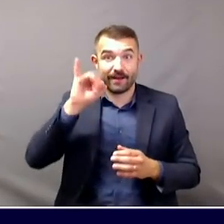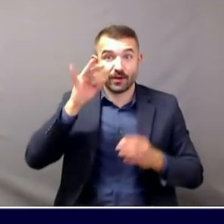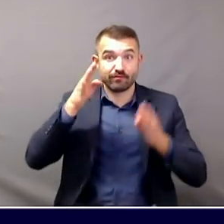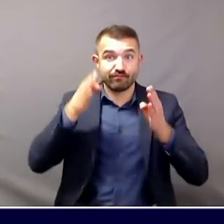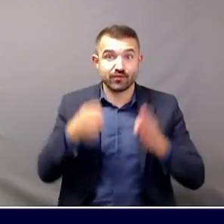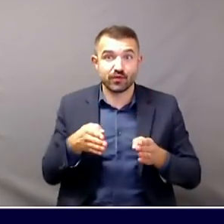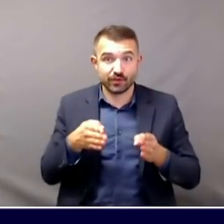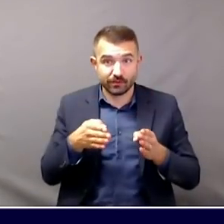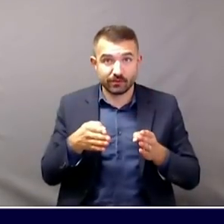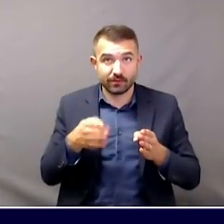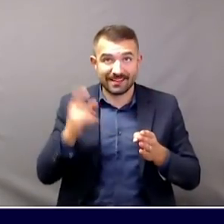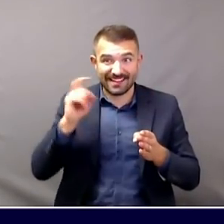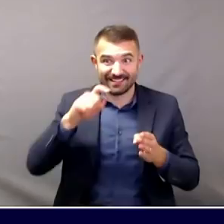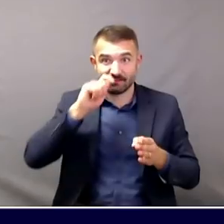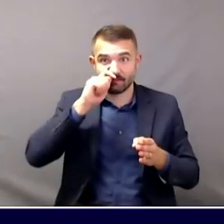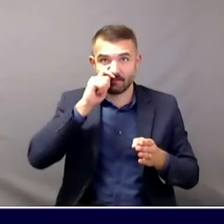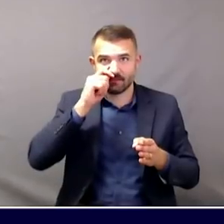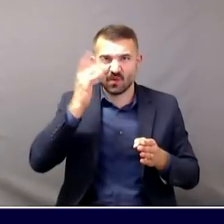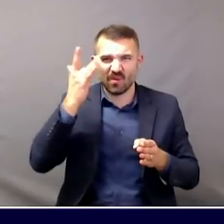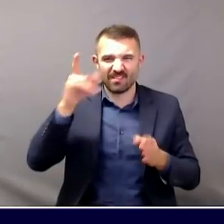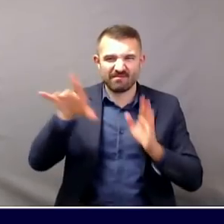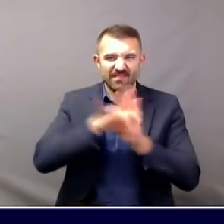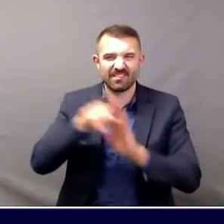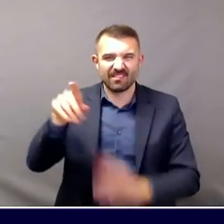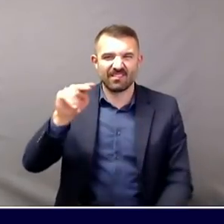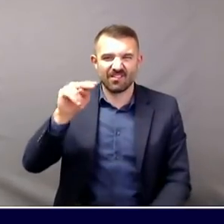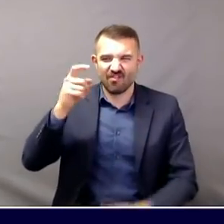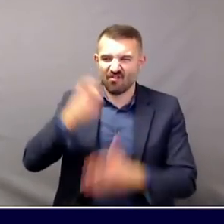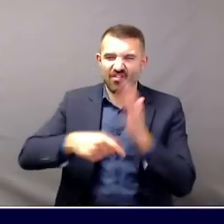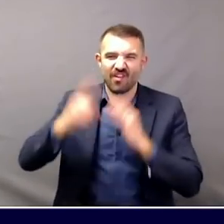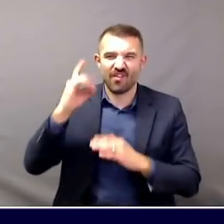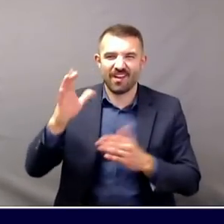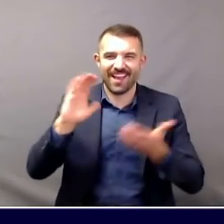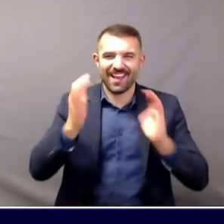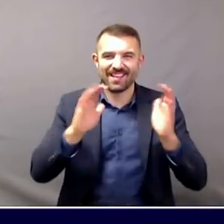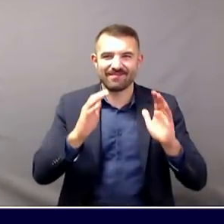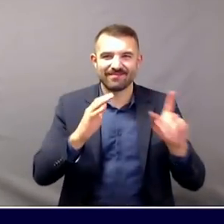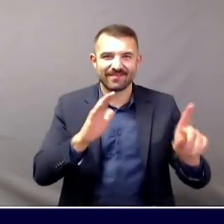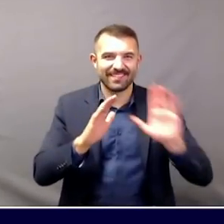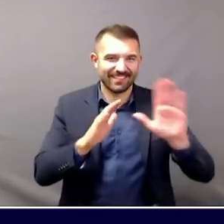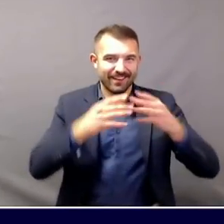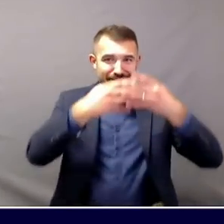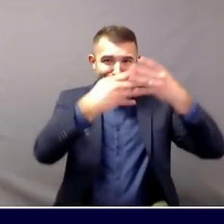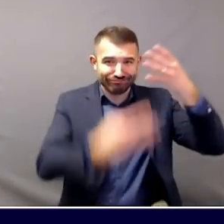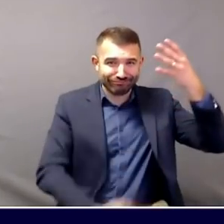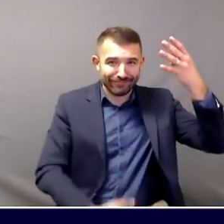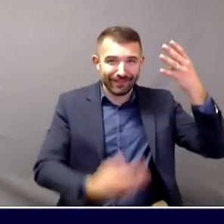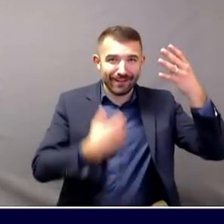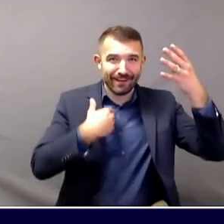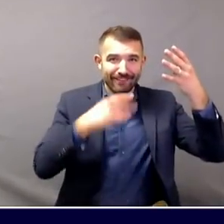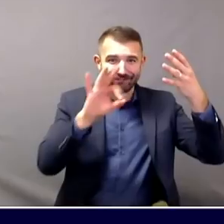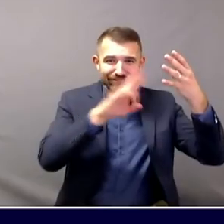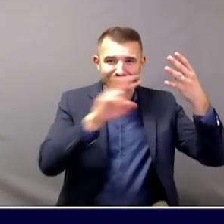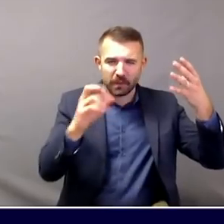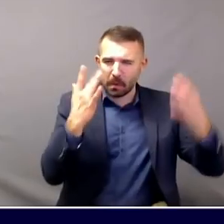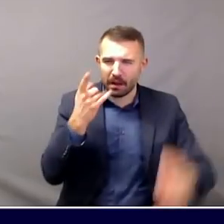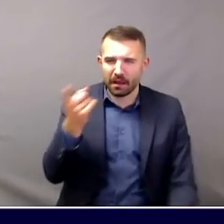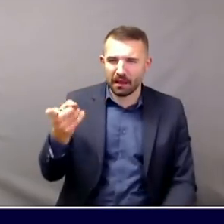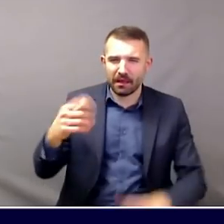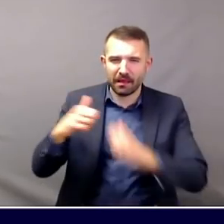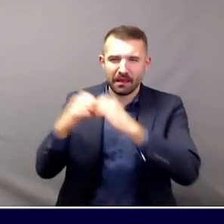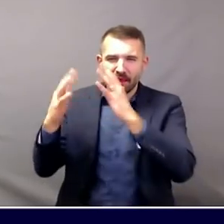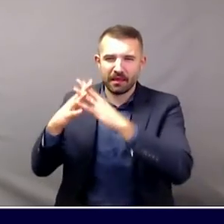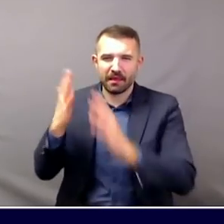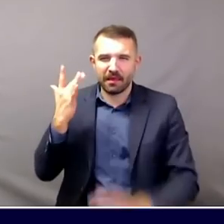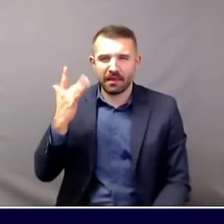testing versus the various options that are out there that appear to not carry so much of a cost burden.